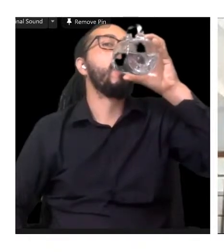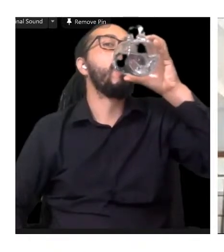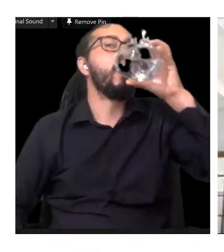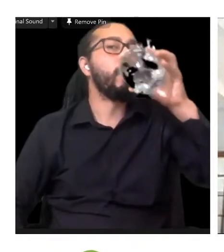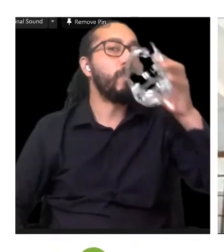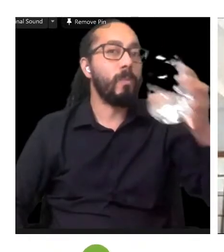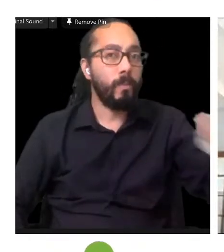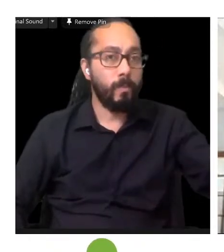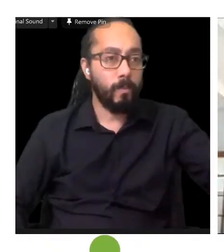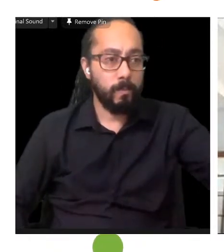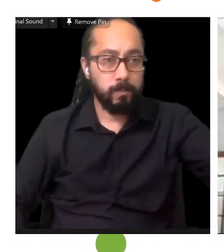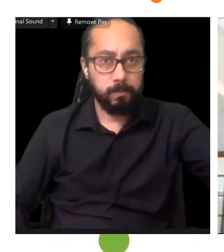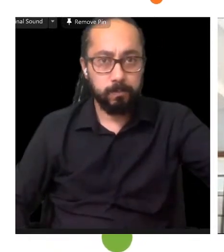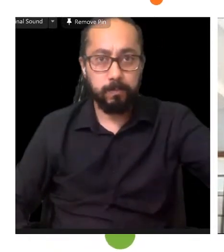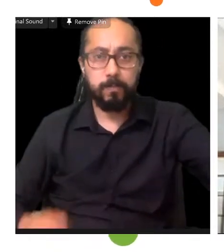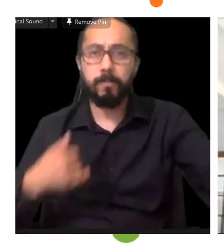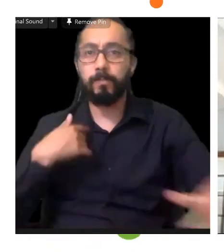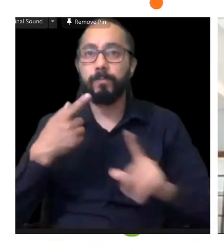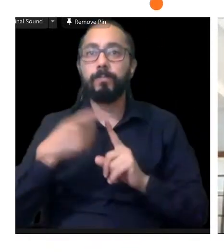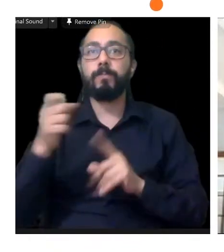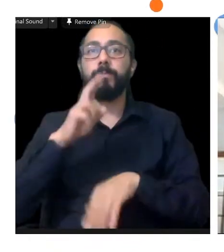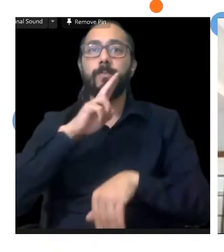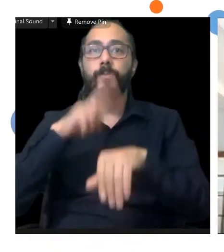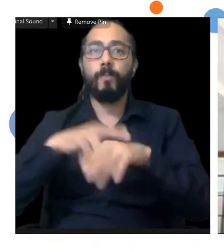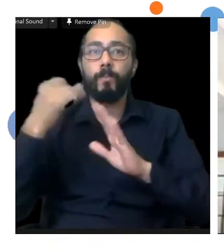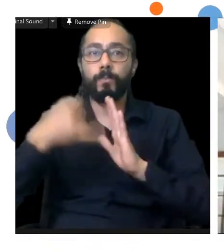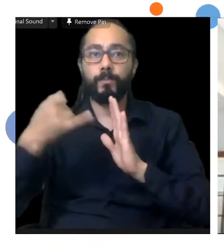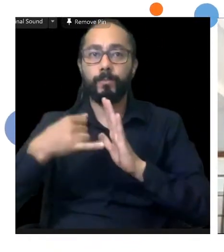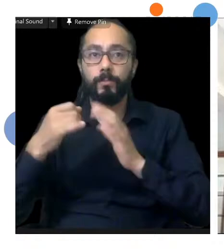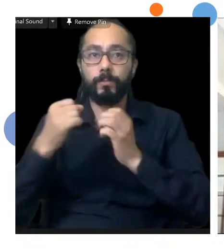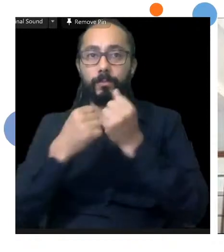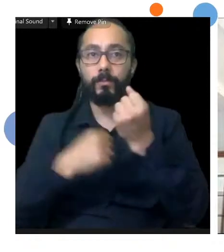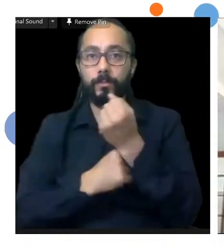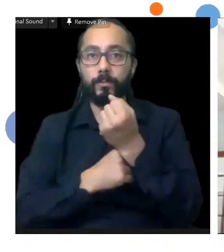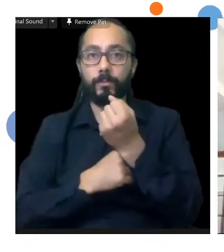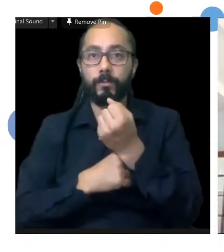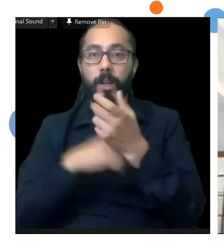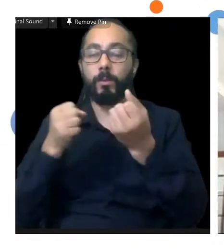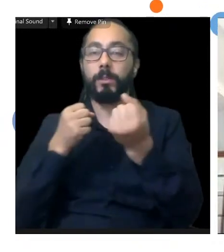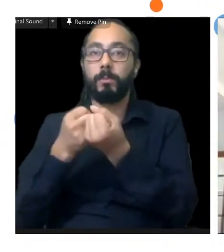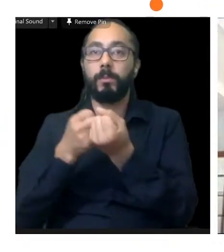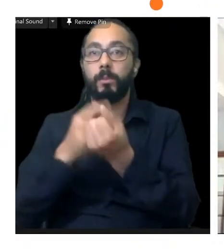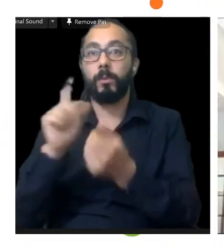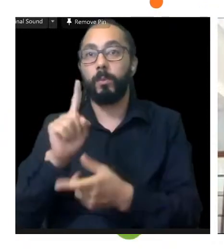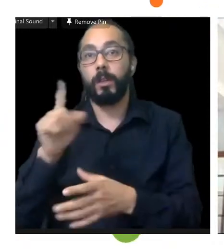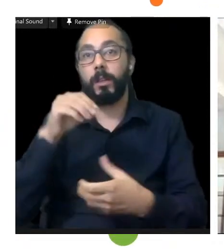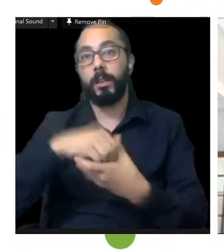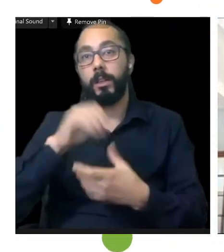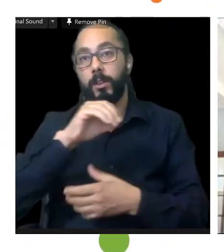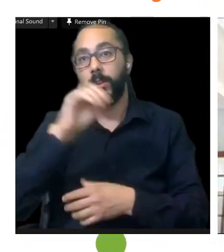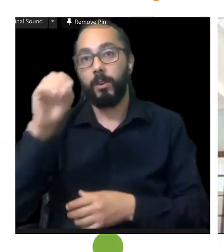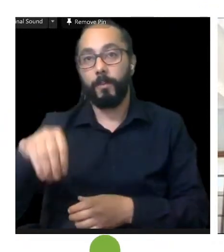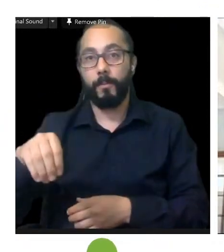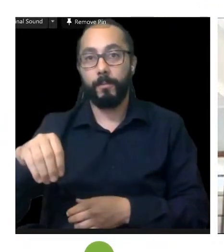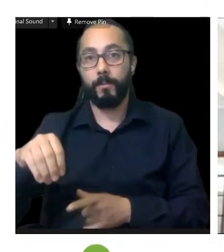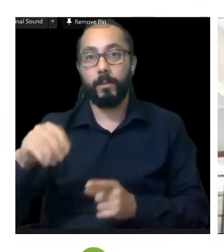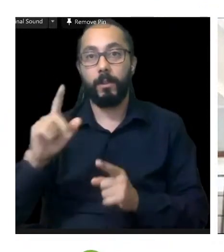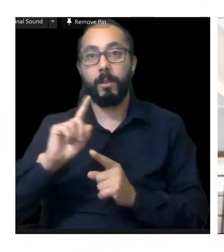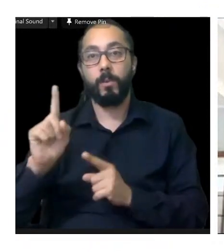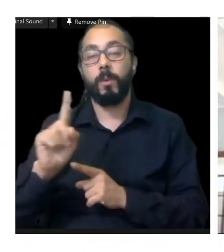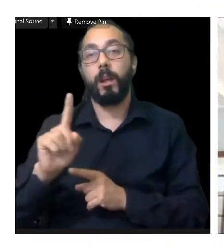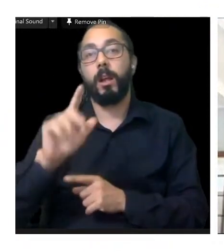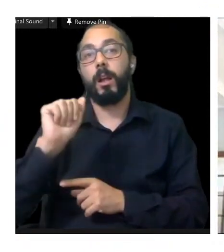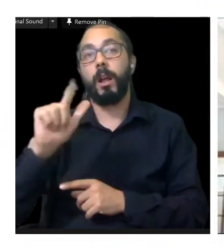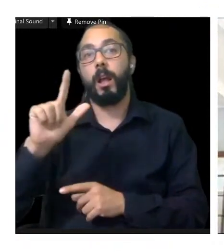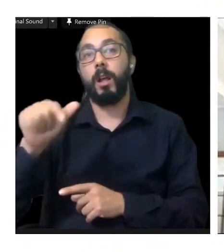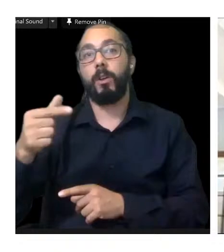Foundation. We work to support the work of Canada's National Arts Centre, which is located in Ottawa on unceded Algonquin territory.